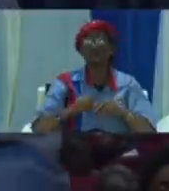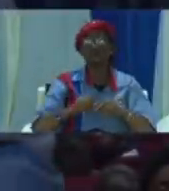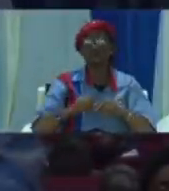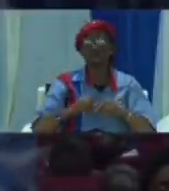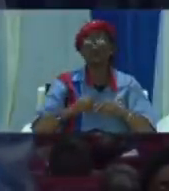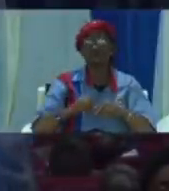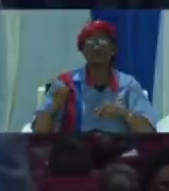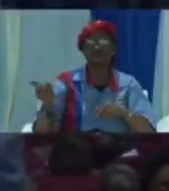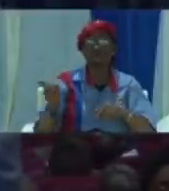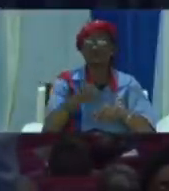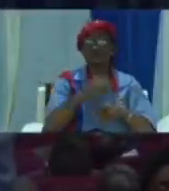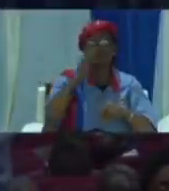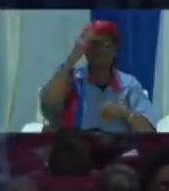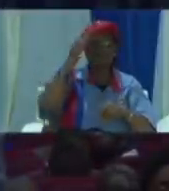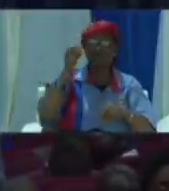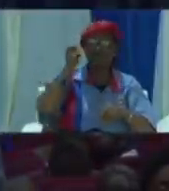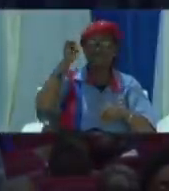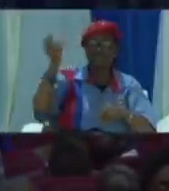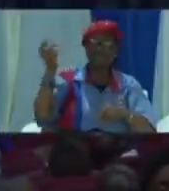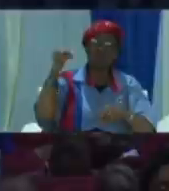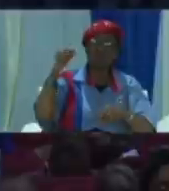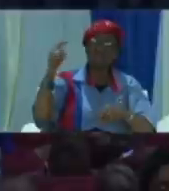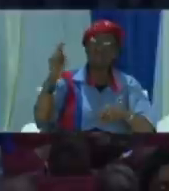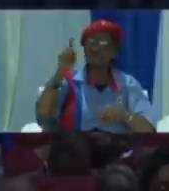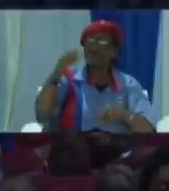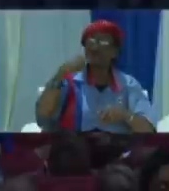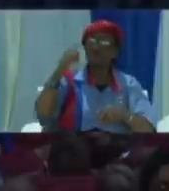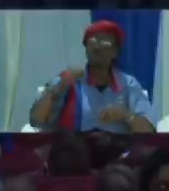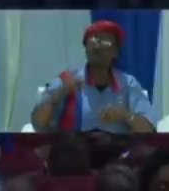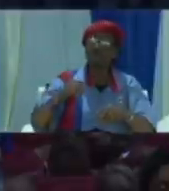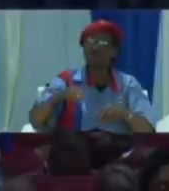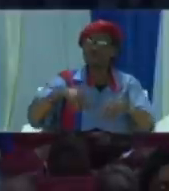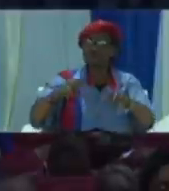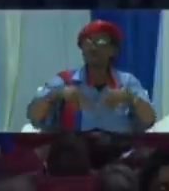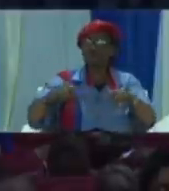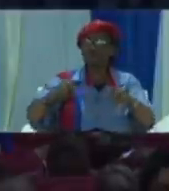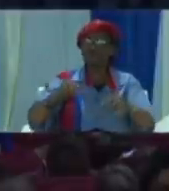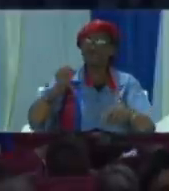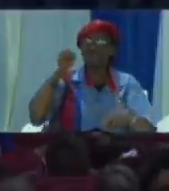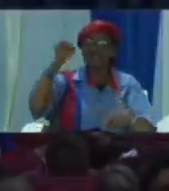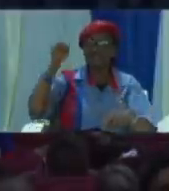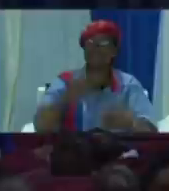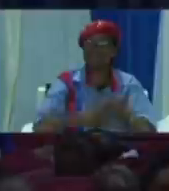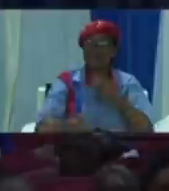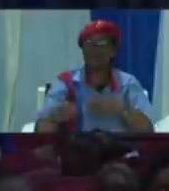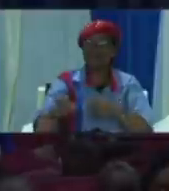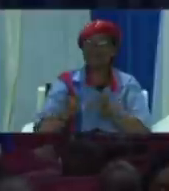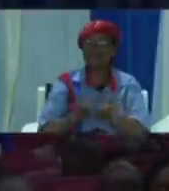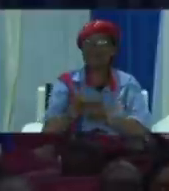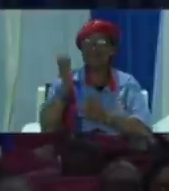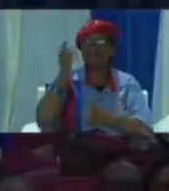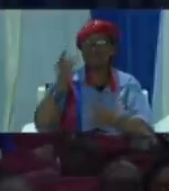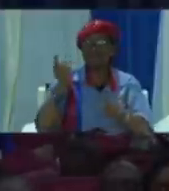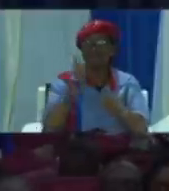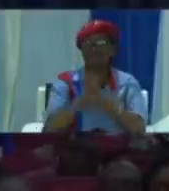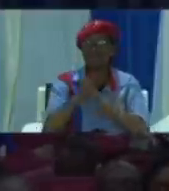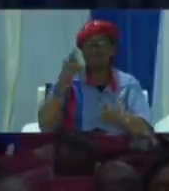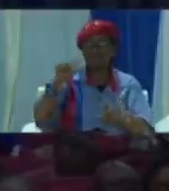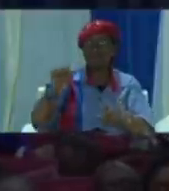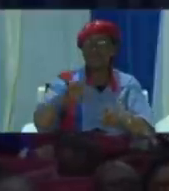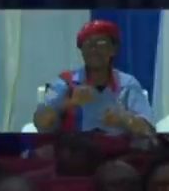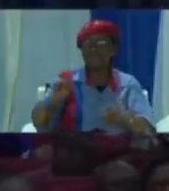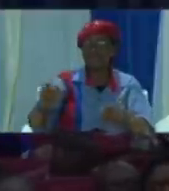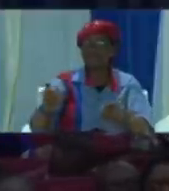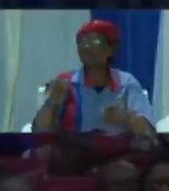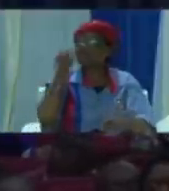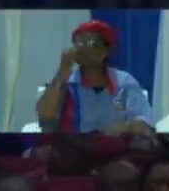You know, he was the one who sold his birthright. Oh, Lord, how good be there. Just for a plate of food.